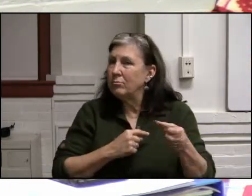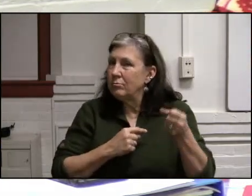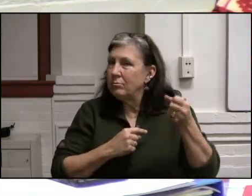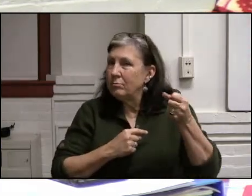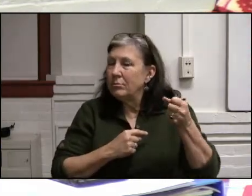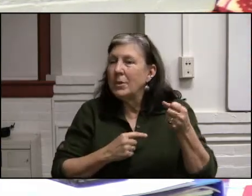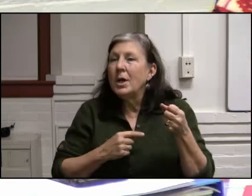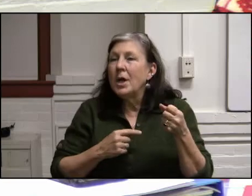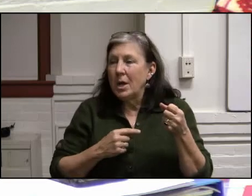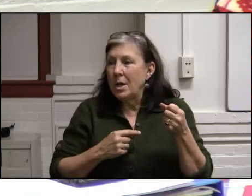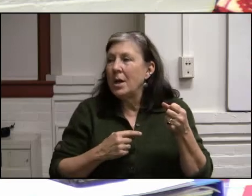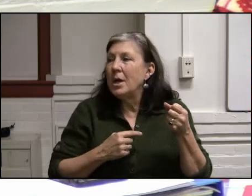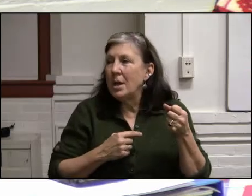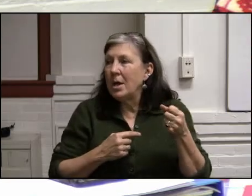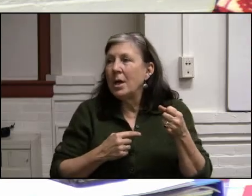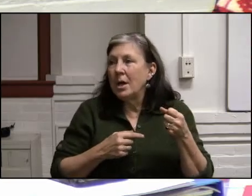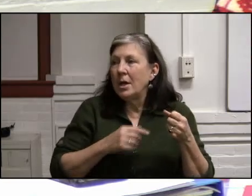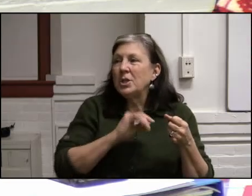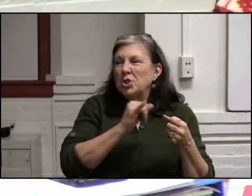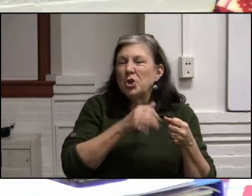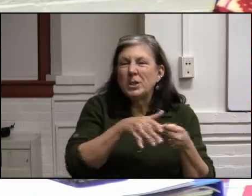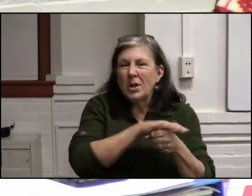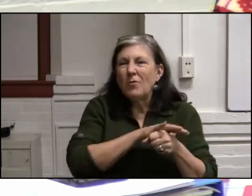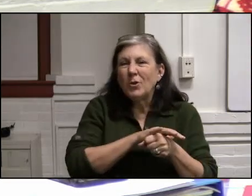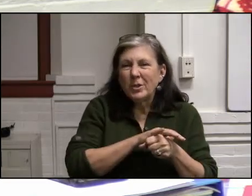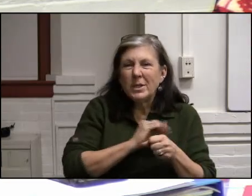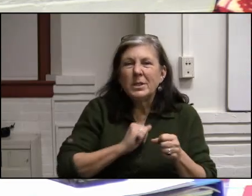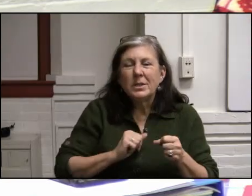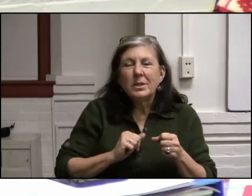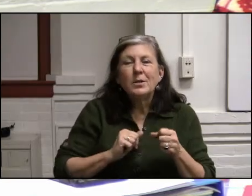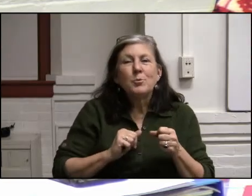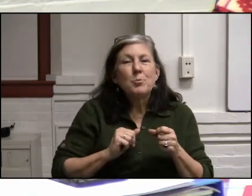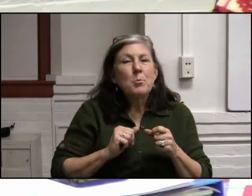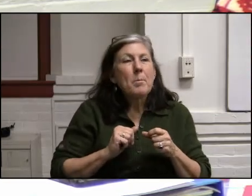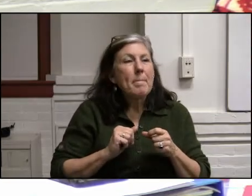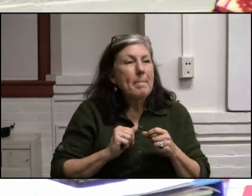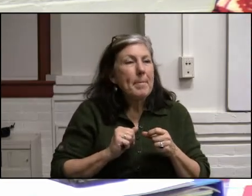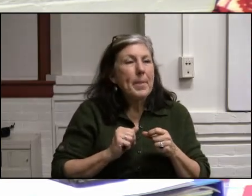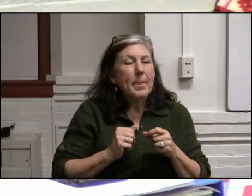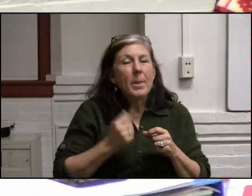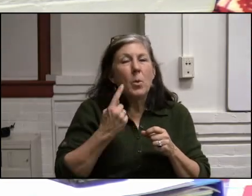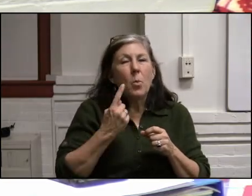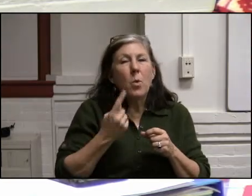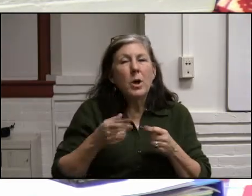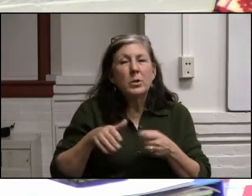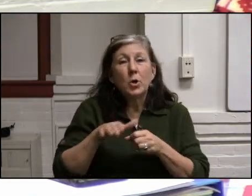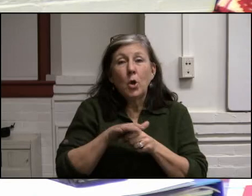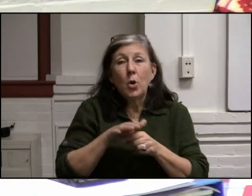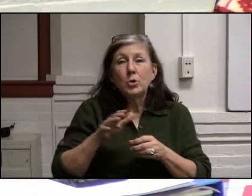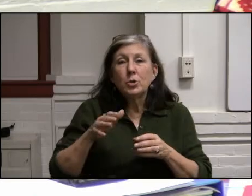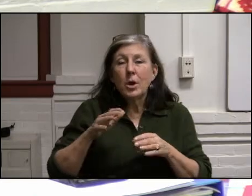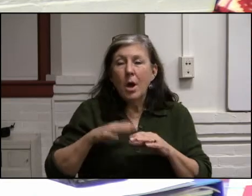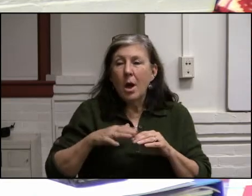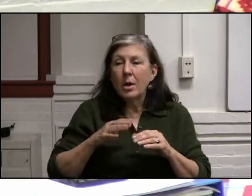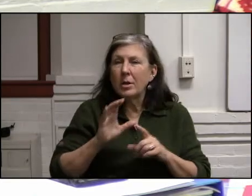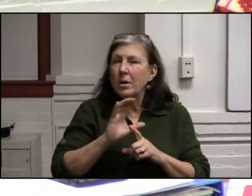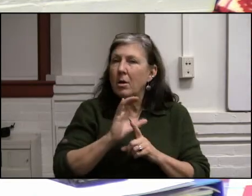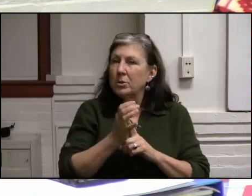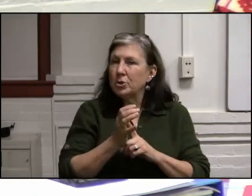report, closure, unhappy closure, but not unexpected closure on the cultural intrigue matter,